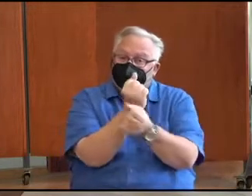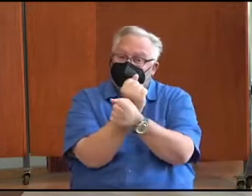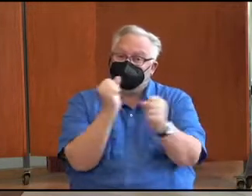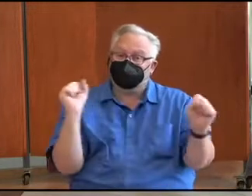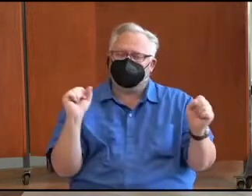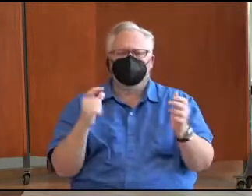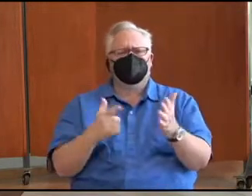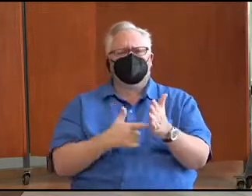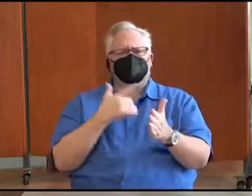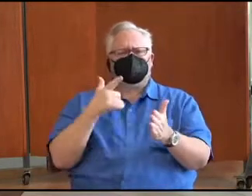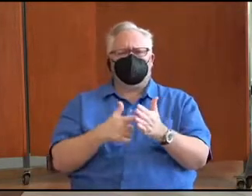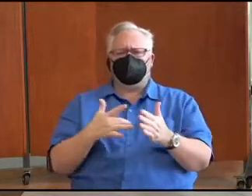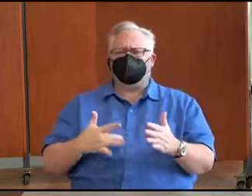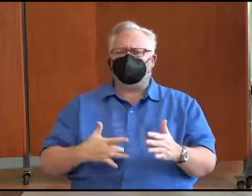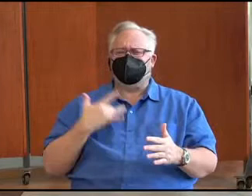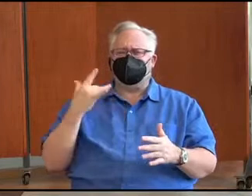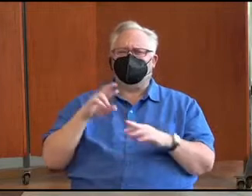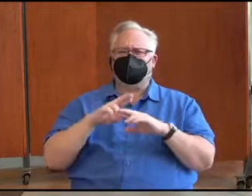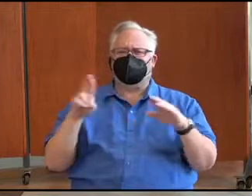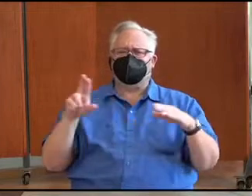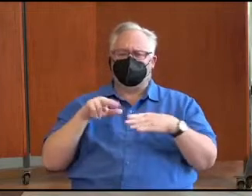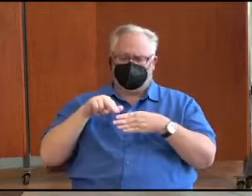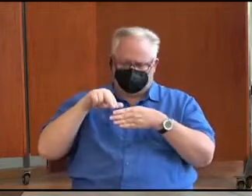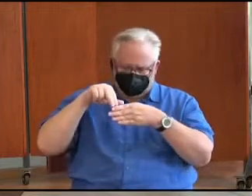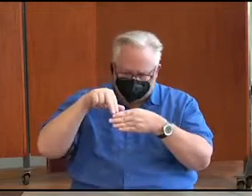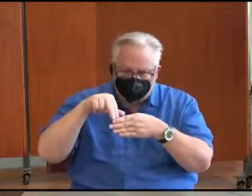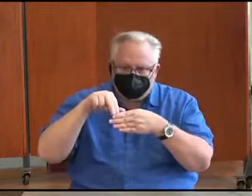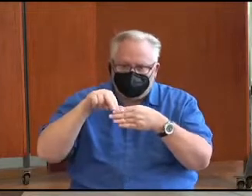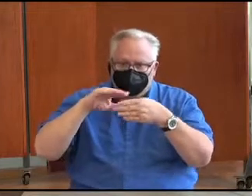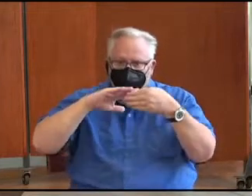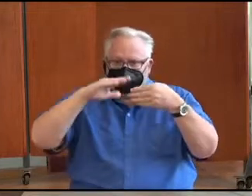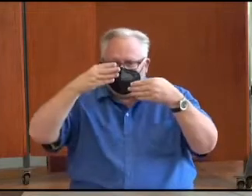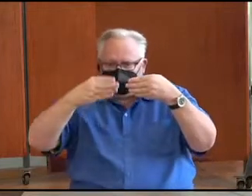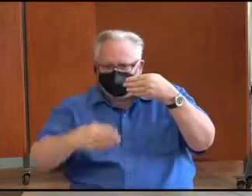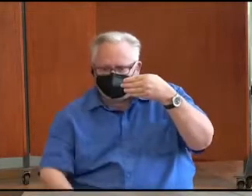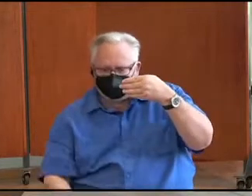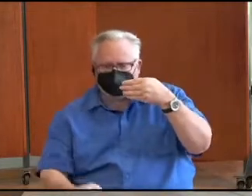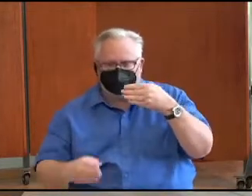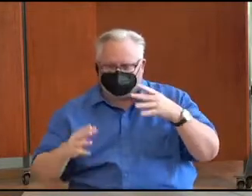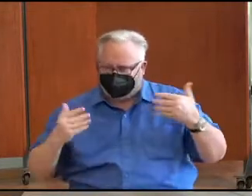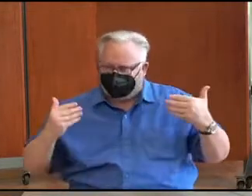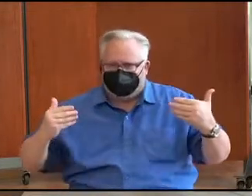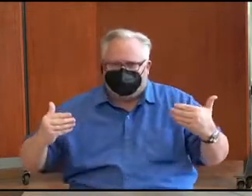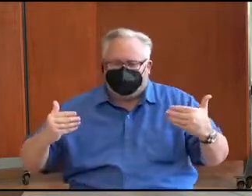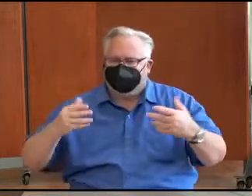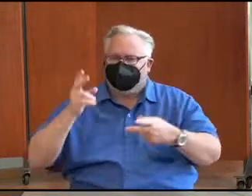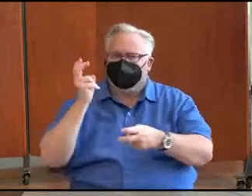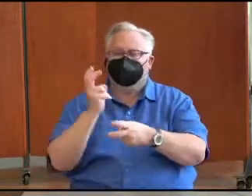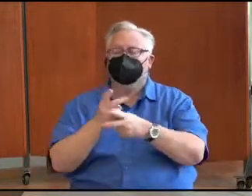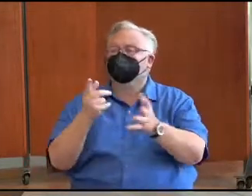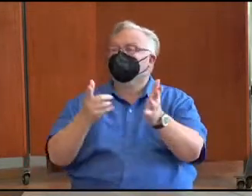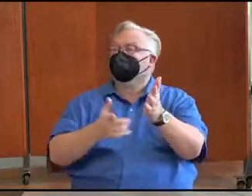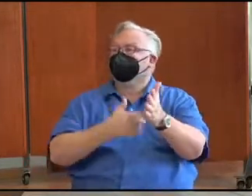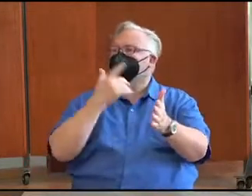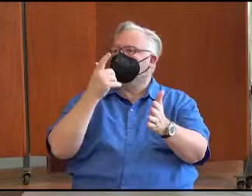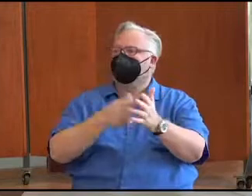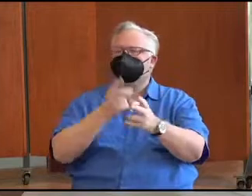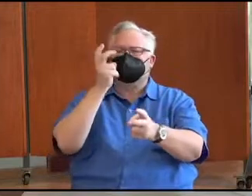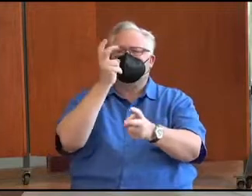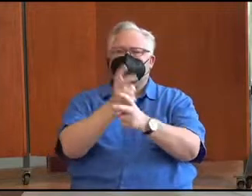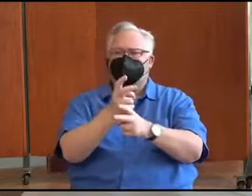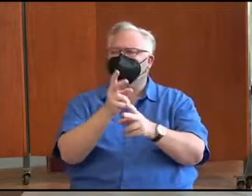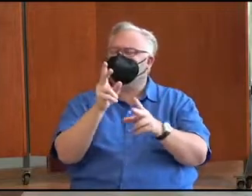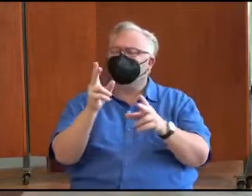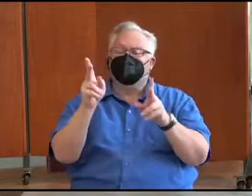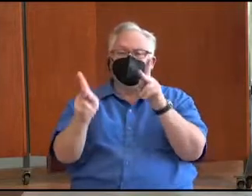Sometimes it feels like we're at an abyss, the edge of an abyss. And so in times like this, it's easy for people to want to cling